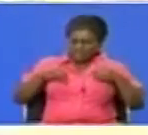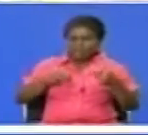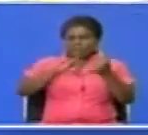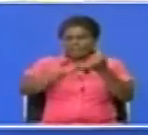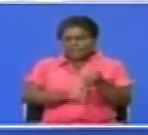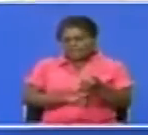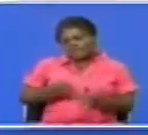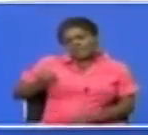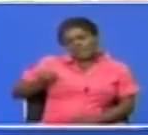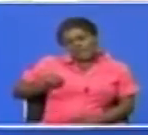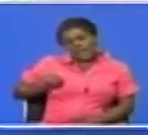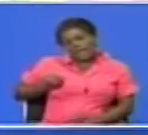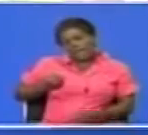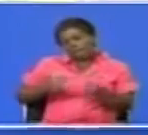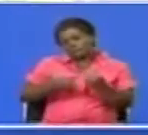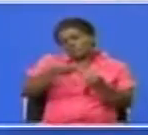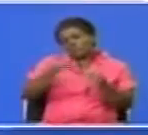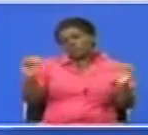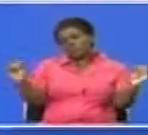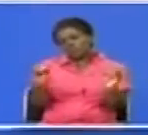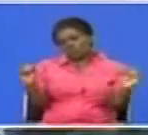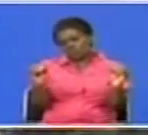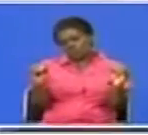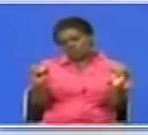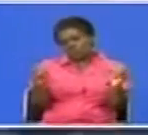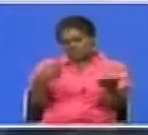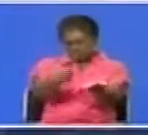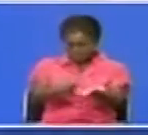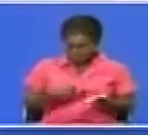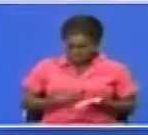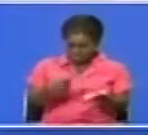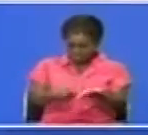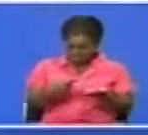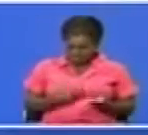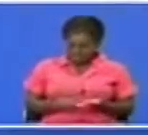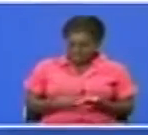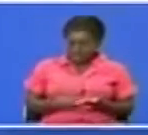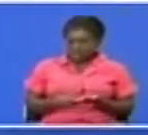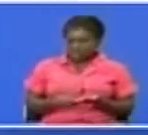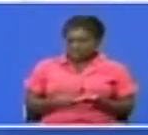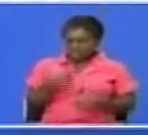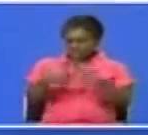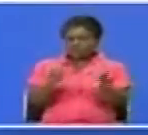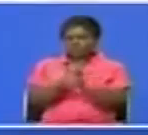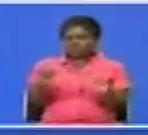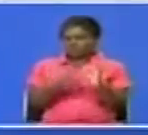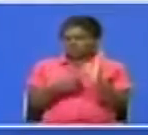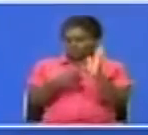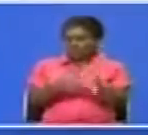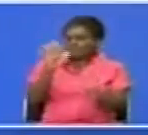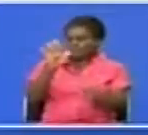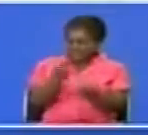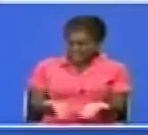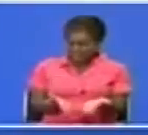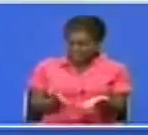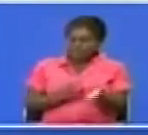the ladies who have not undergone this rite. It's discussions that are not as popular. The numbers indicate that so